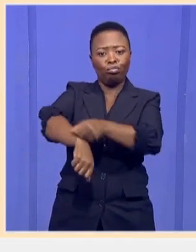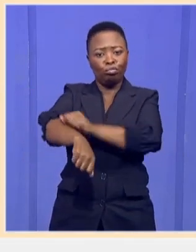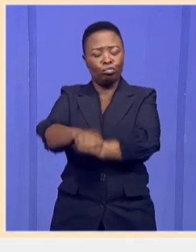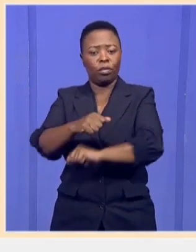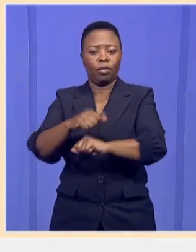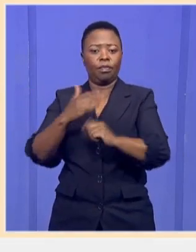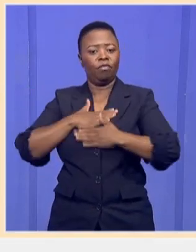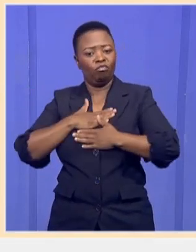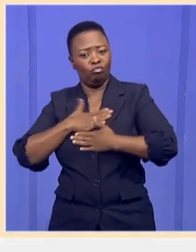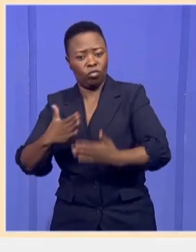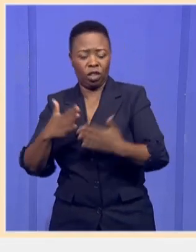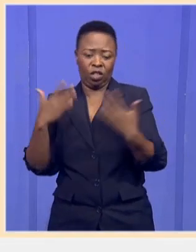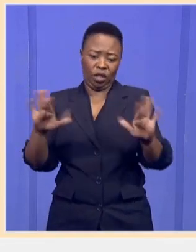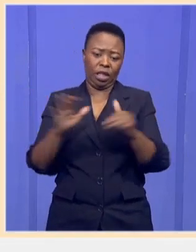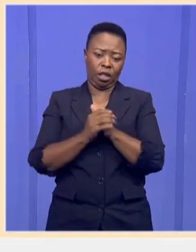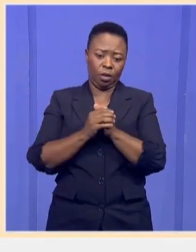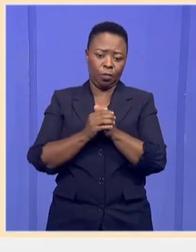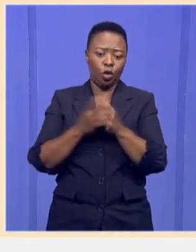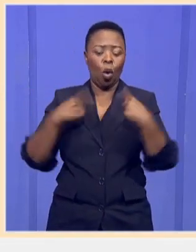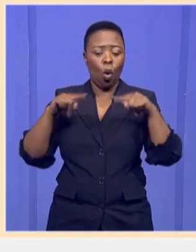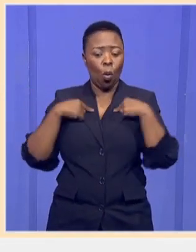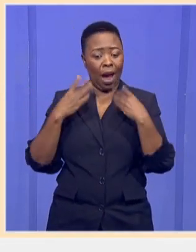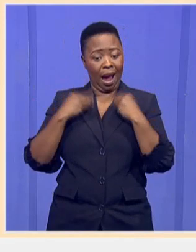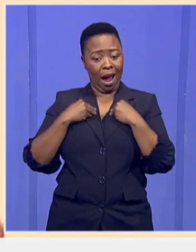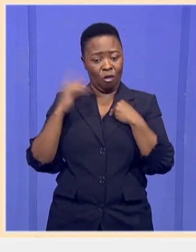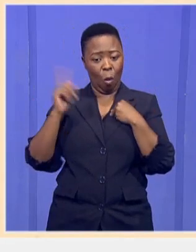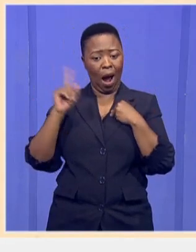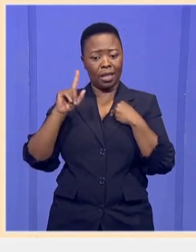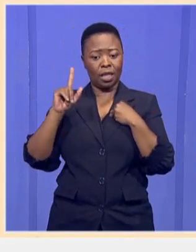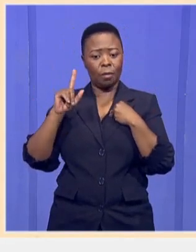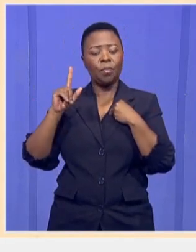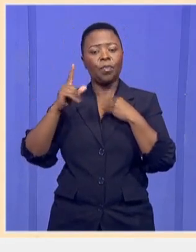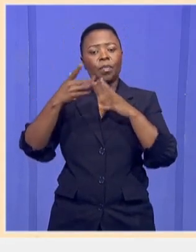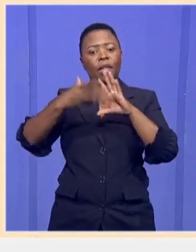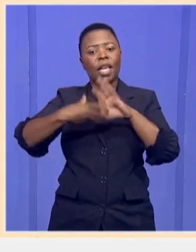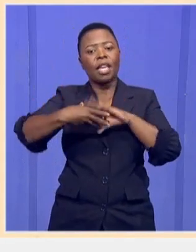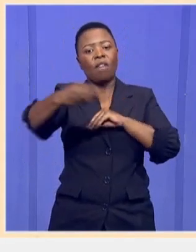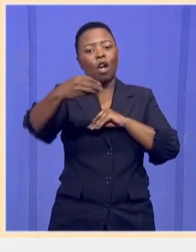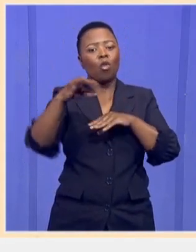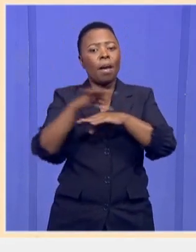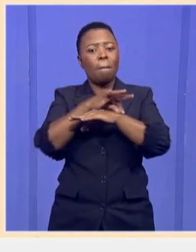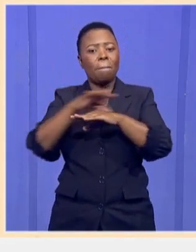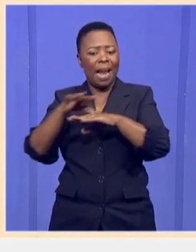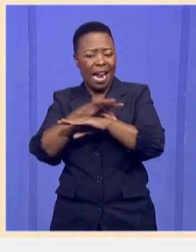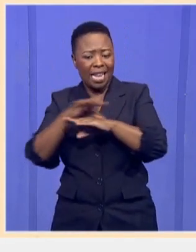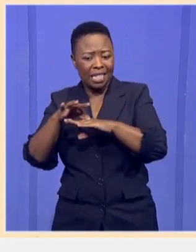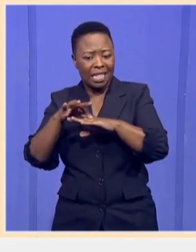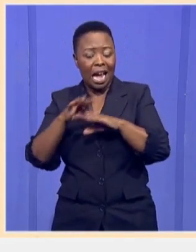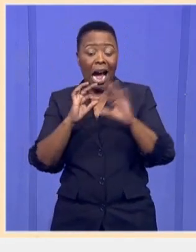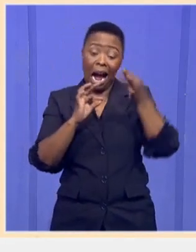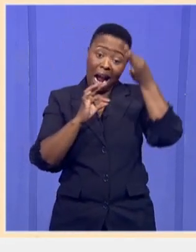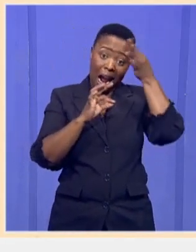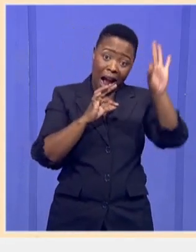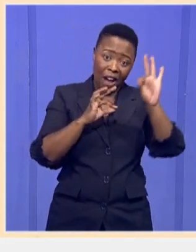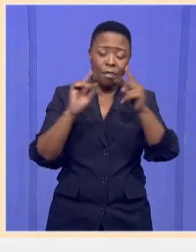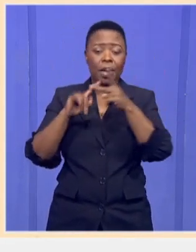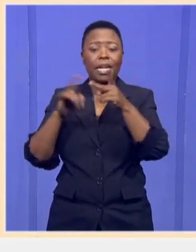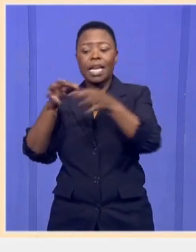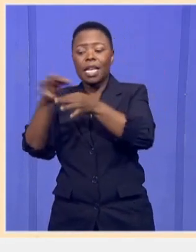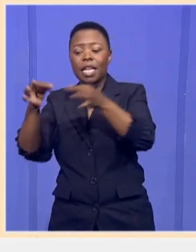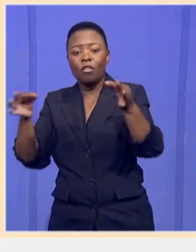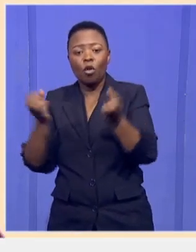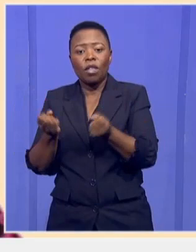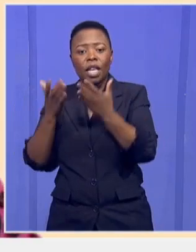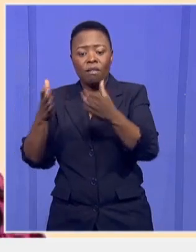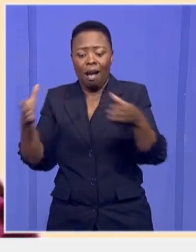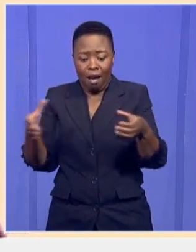have is an evacuation where the government and Gift of the Givers have played a very important